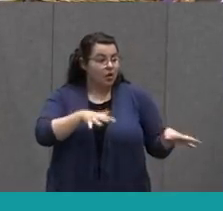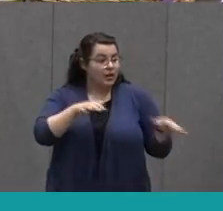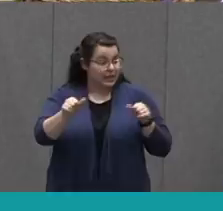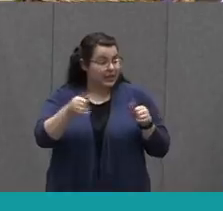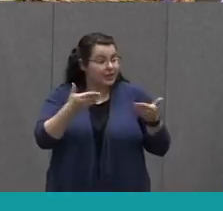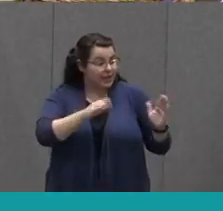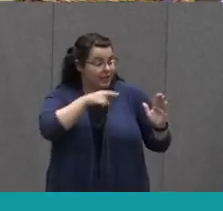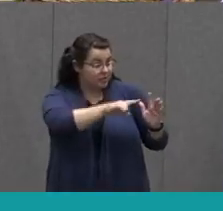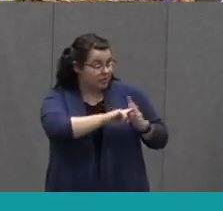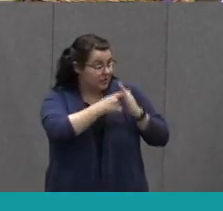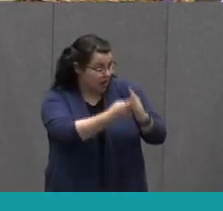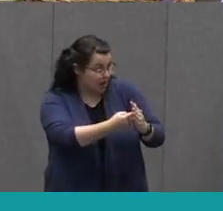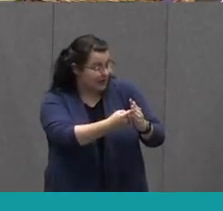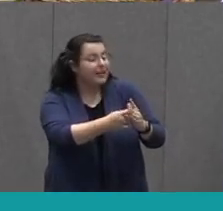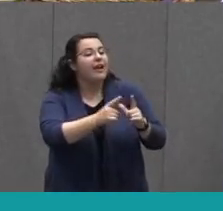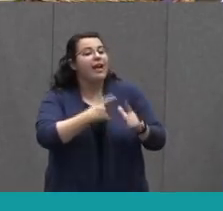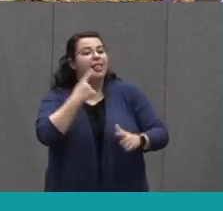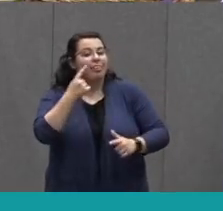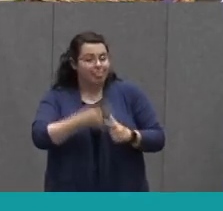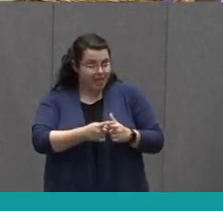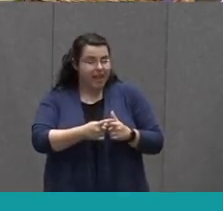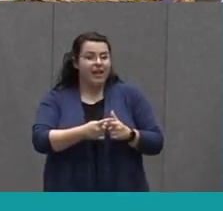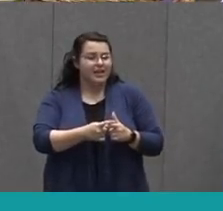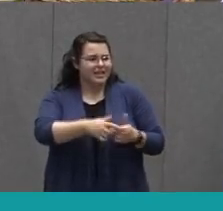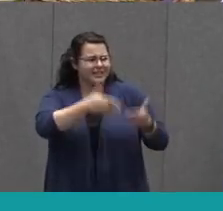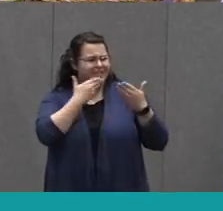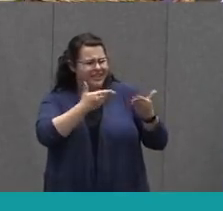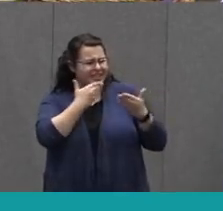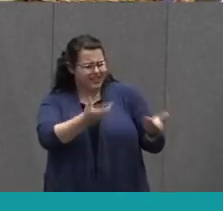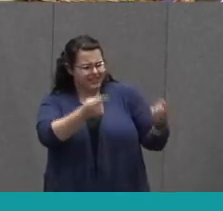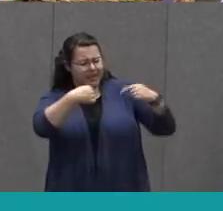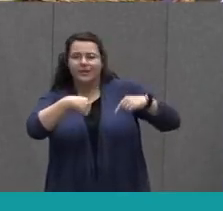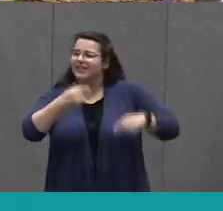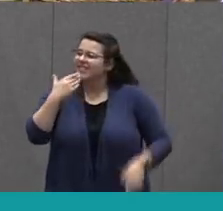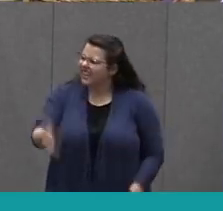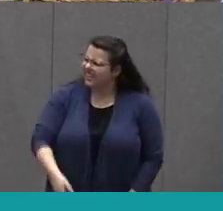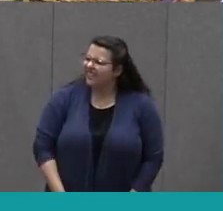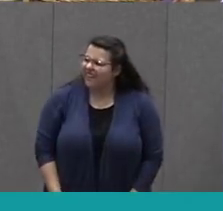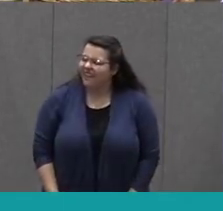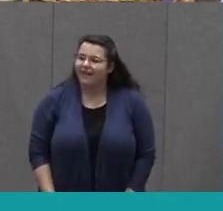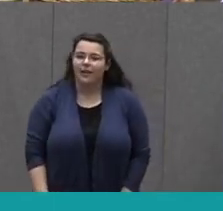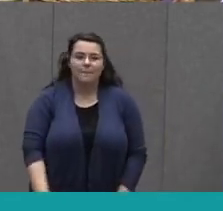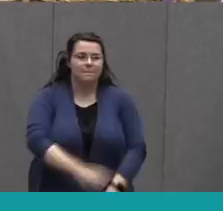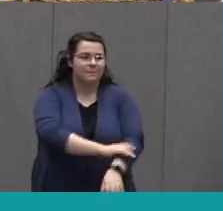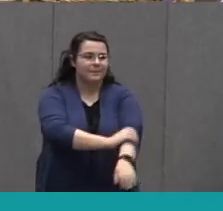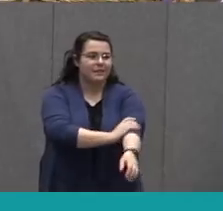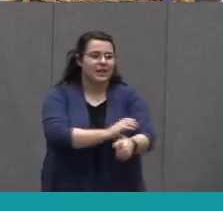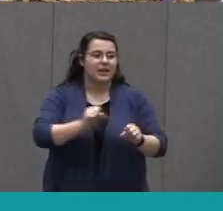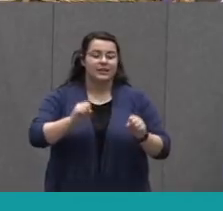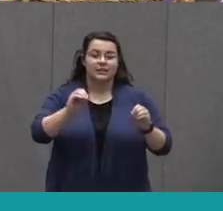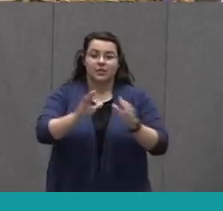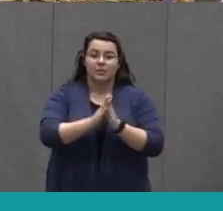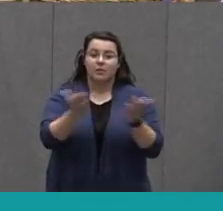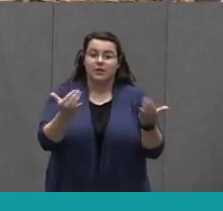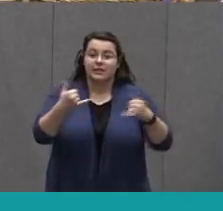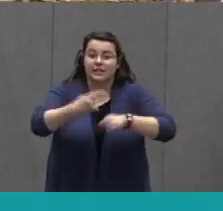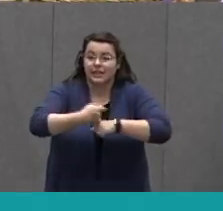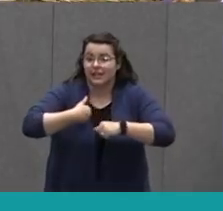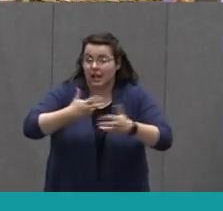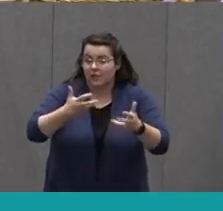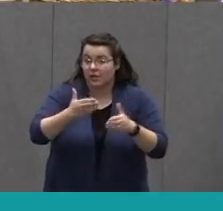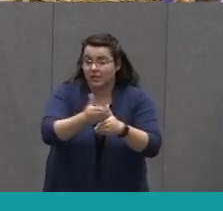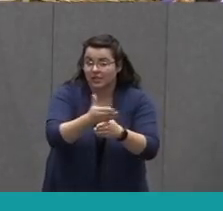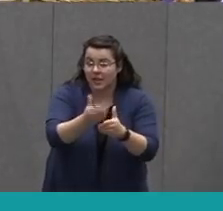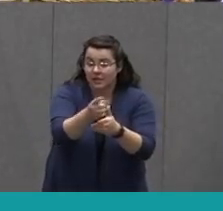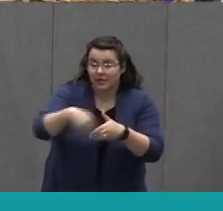you get started. And thanks for coming. Great, thank you. All right. So the book for today that I would like to share with you